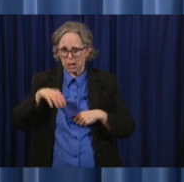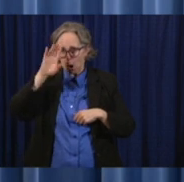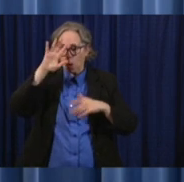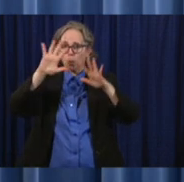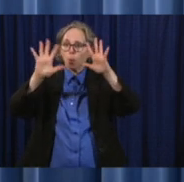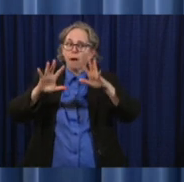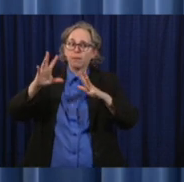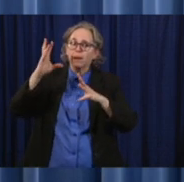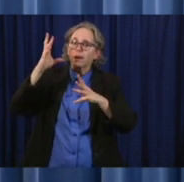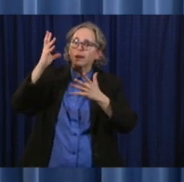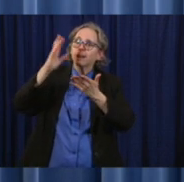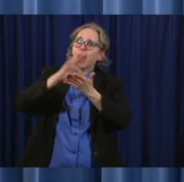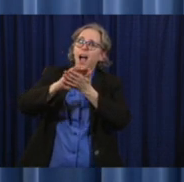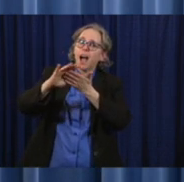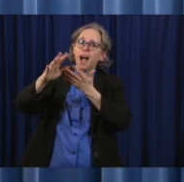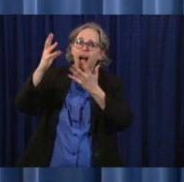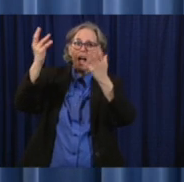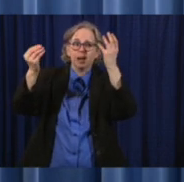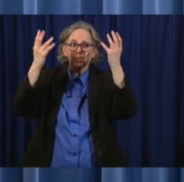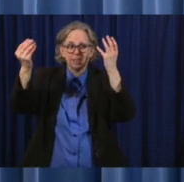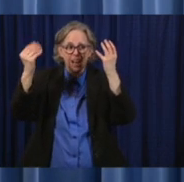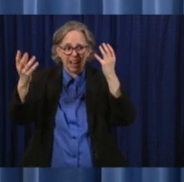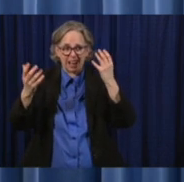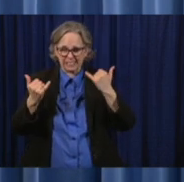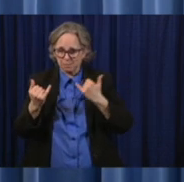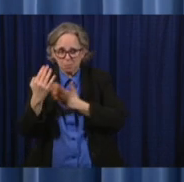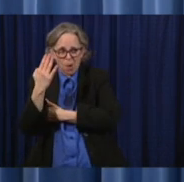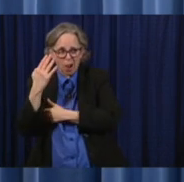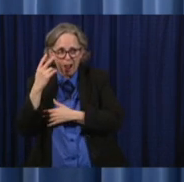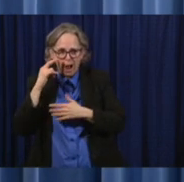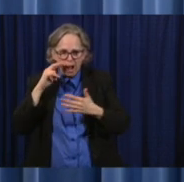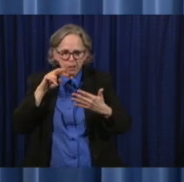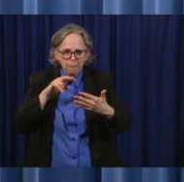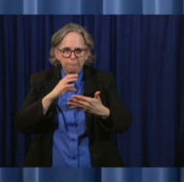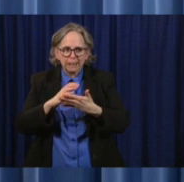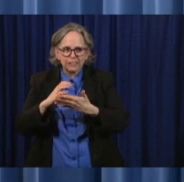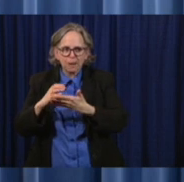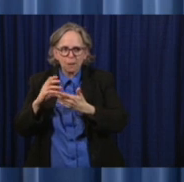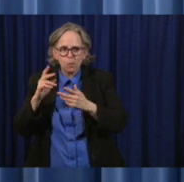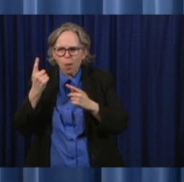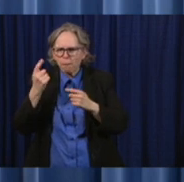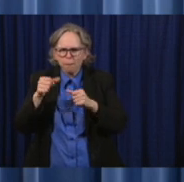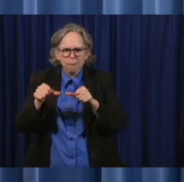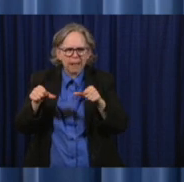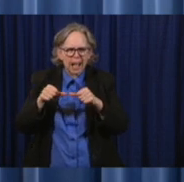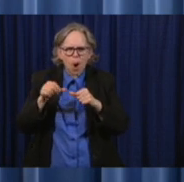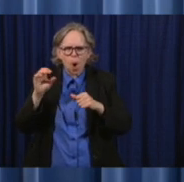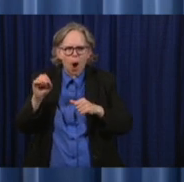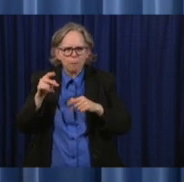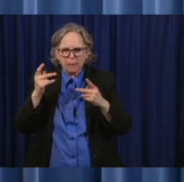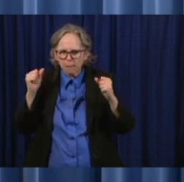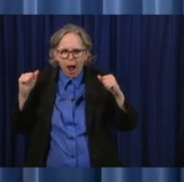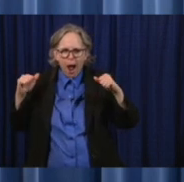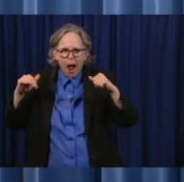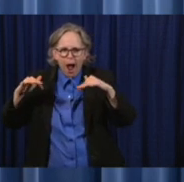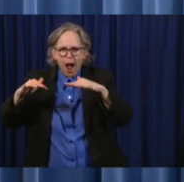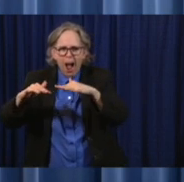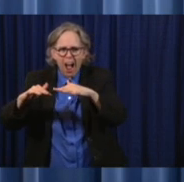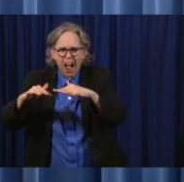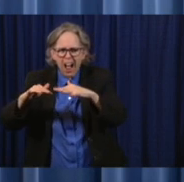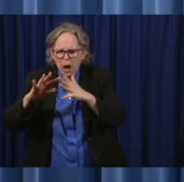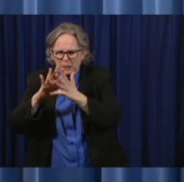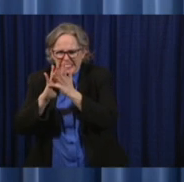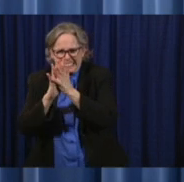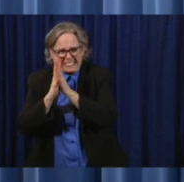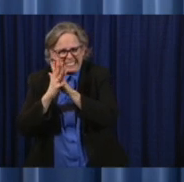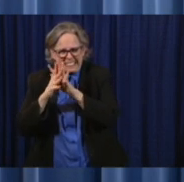saw pictures this morning of a place in Ohio where people were gathered together and very, very close, and it looked like they